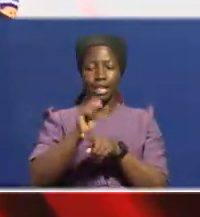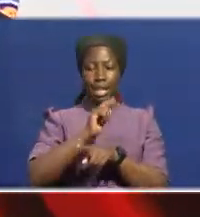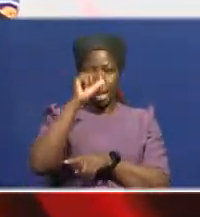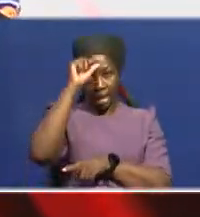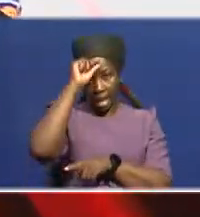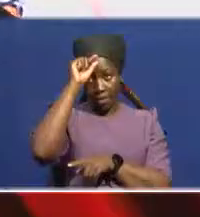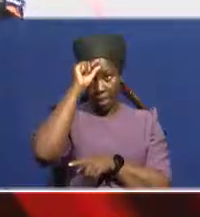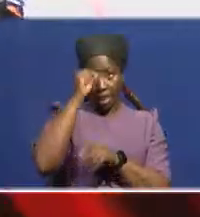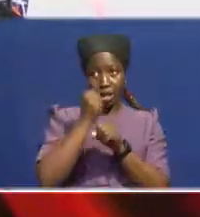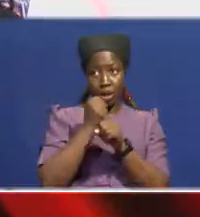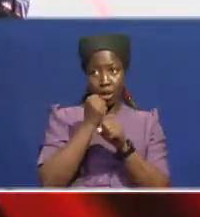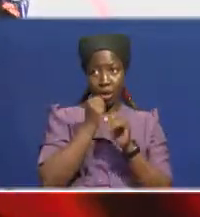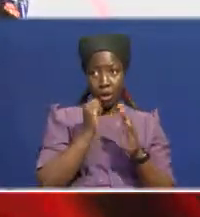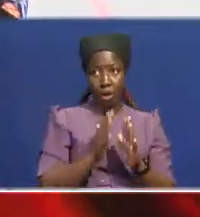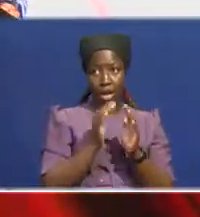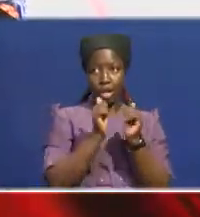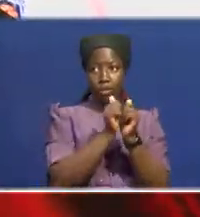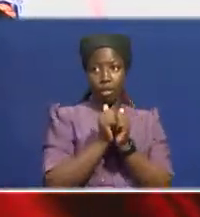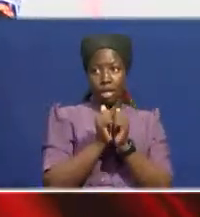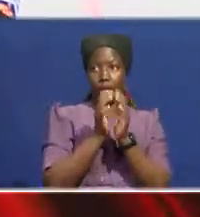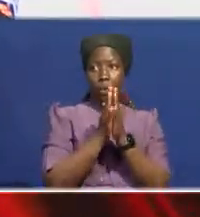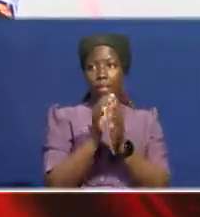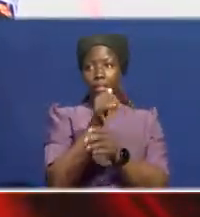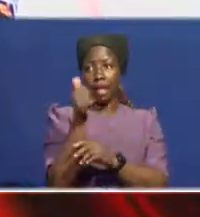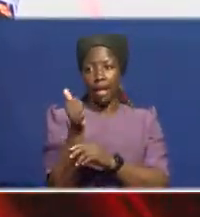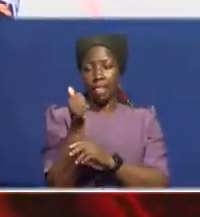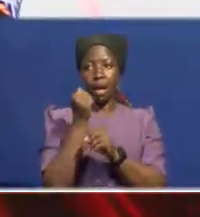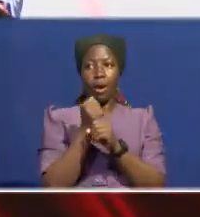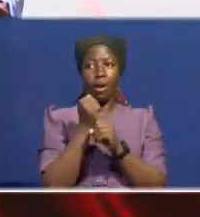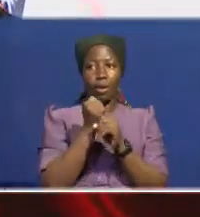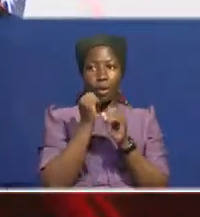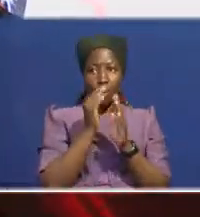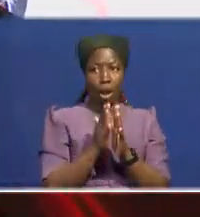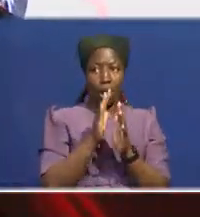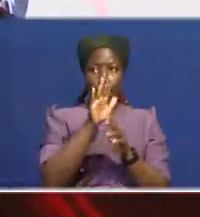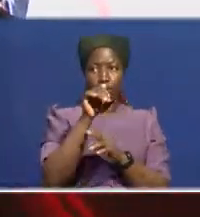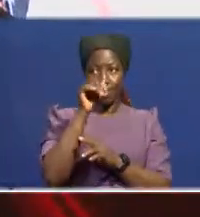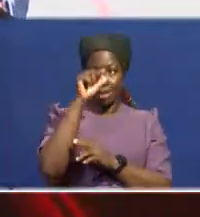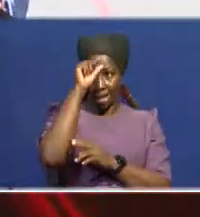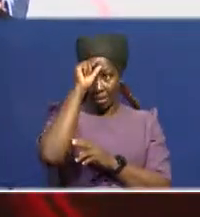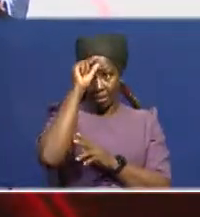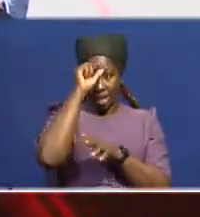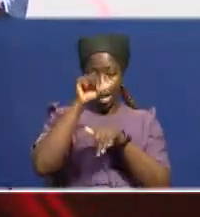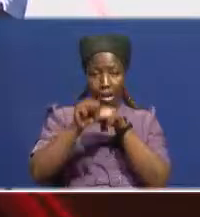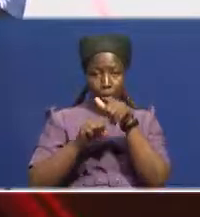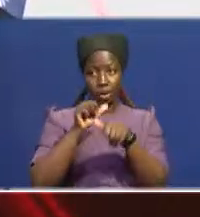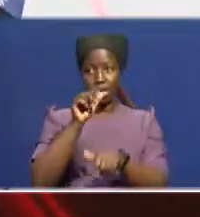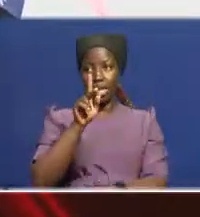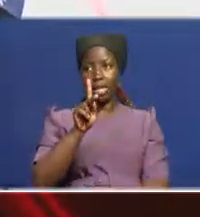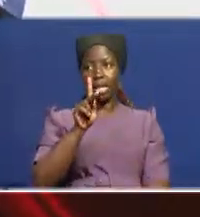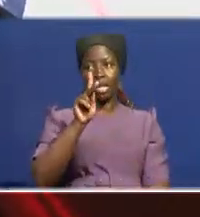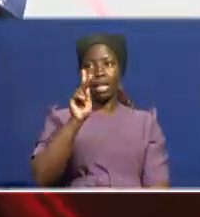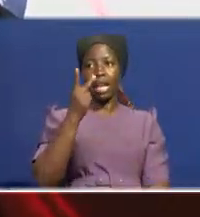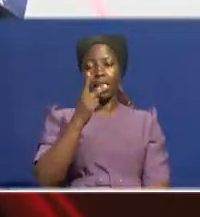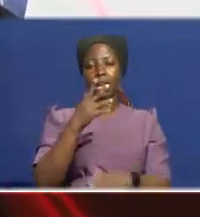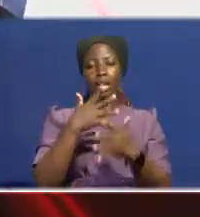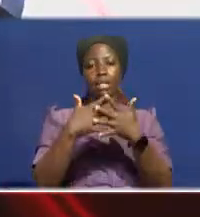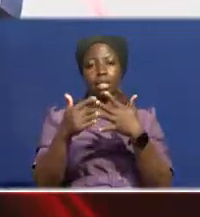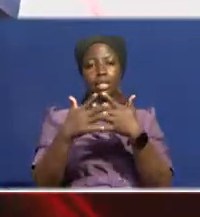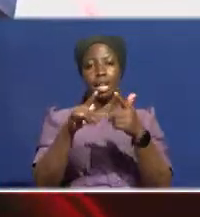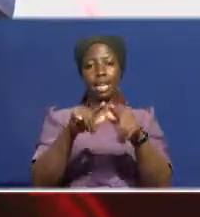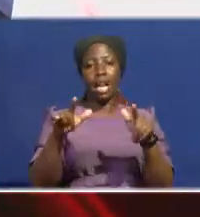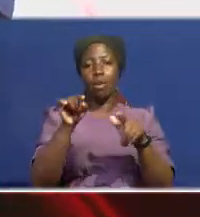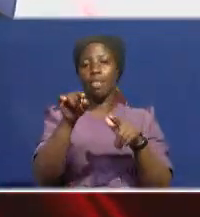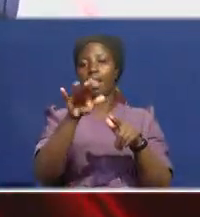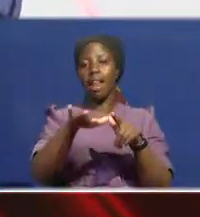government workers and other employees of the government on Kenya Sign Language. This is